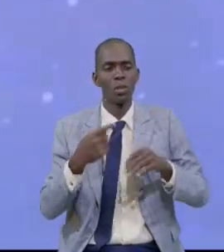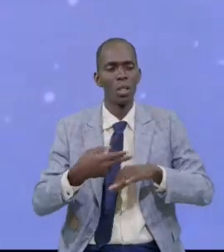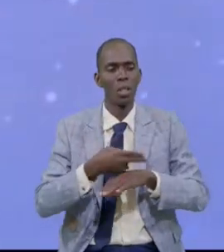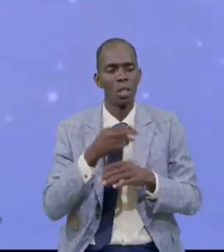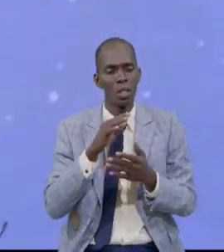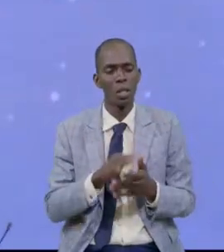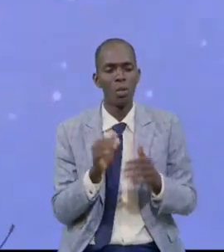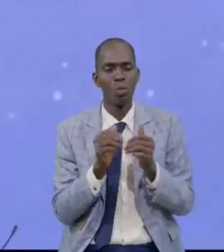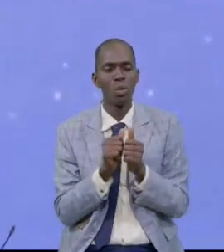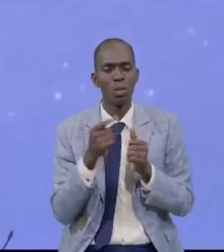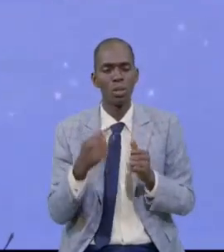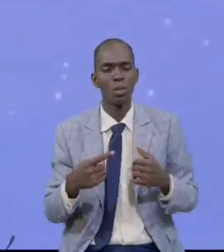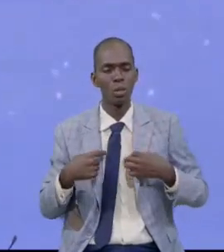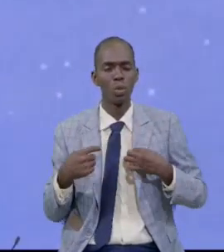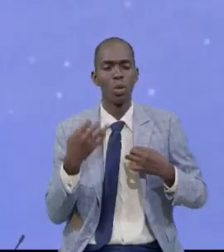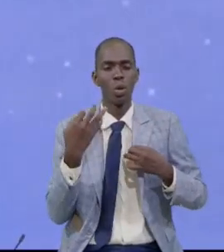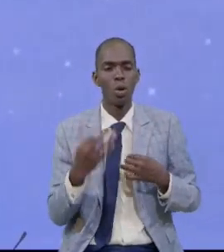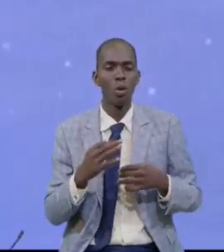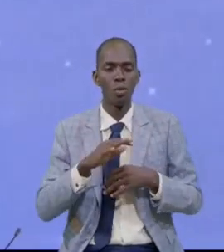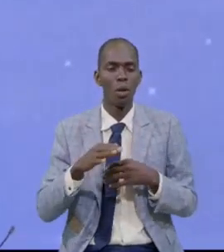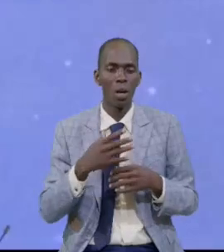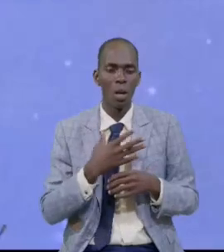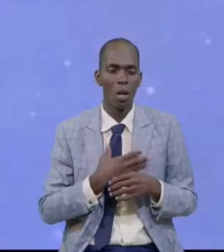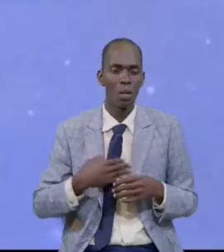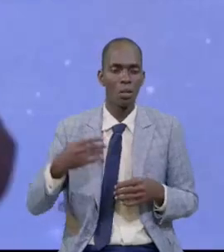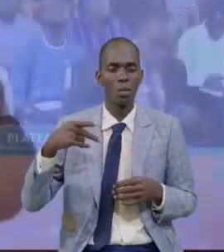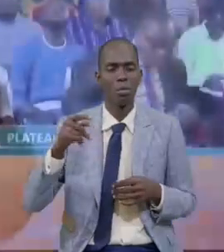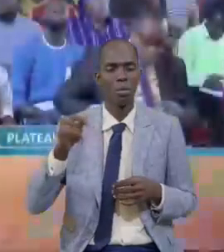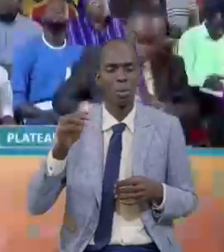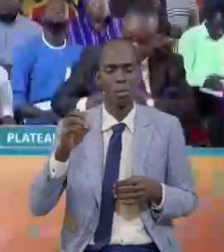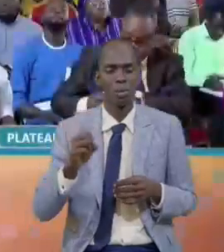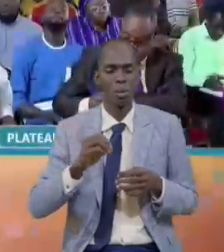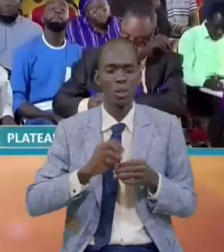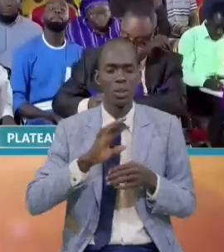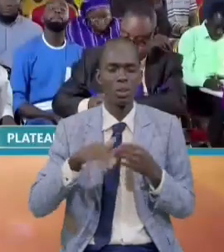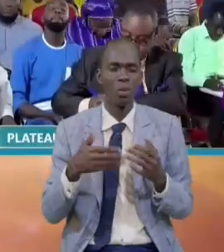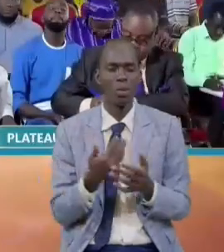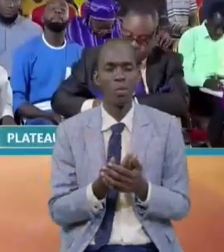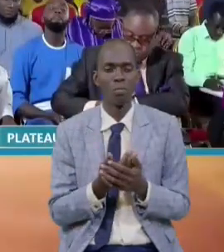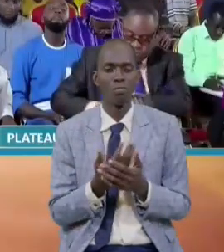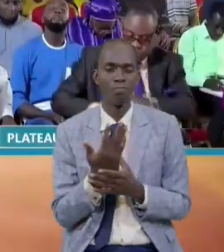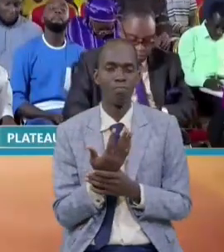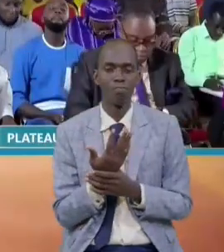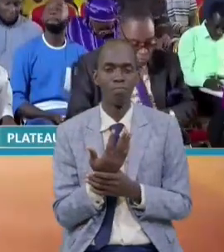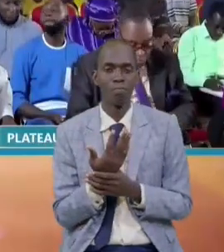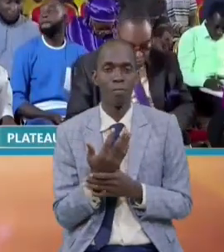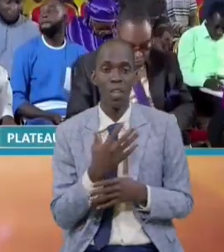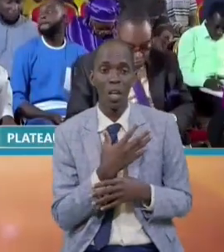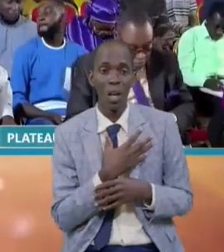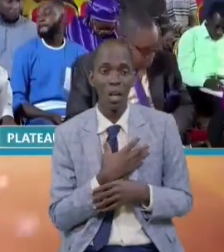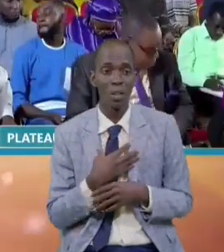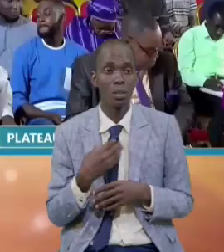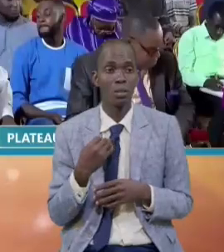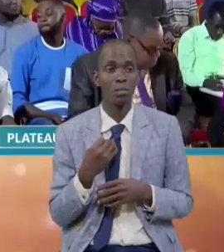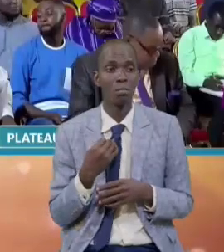and people, and tongues, stood before the throne, and before the Lamb,